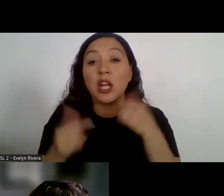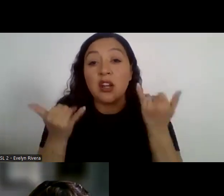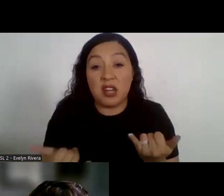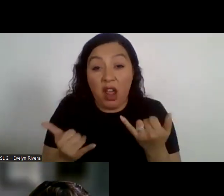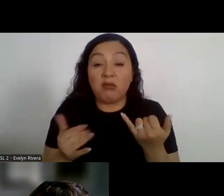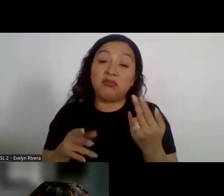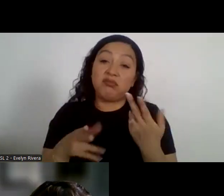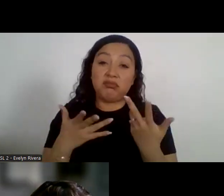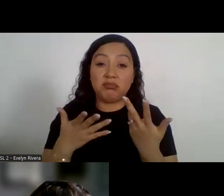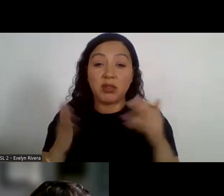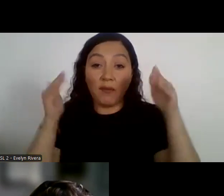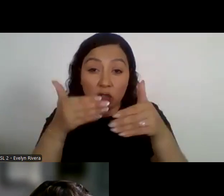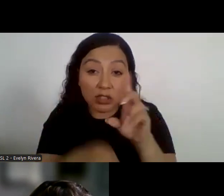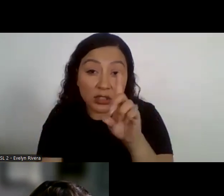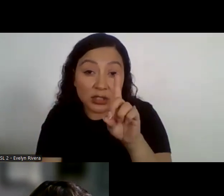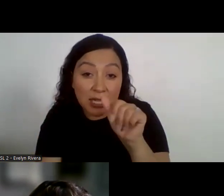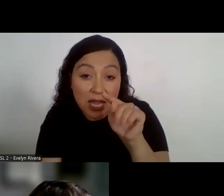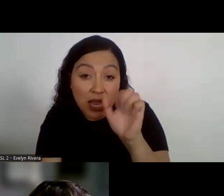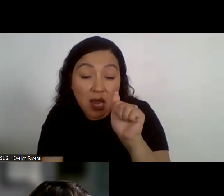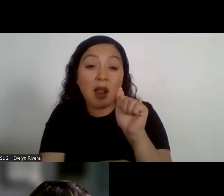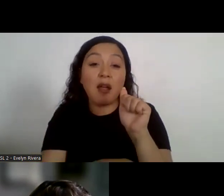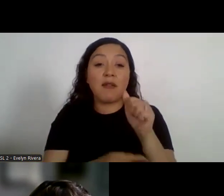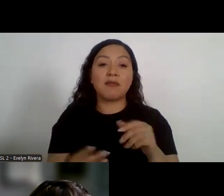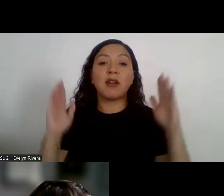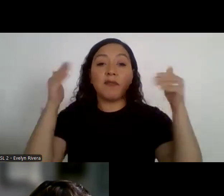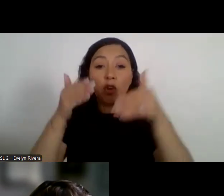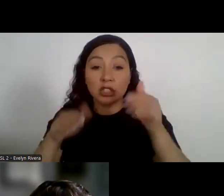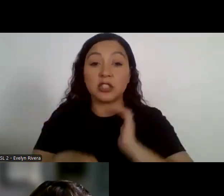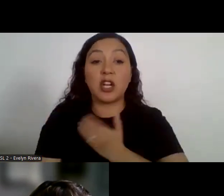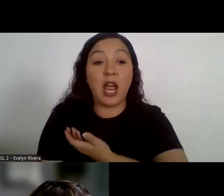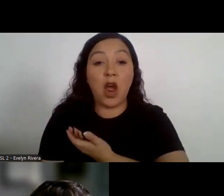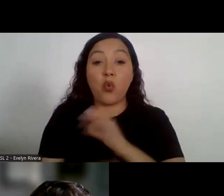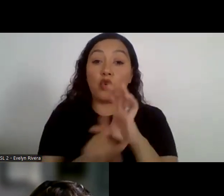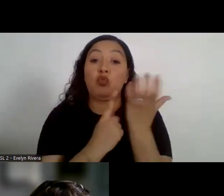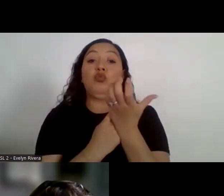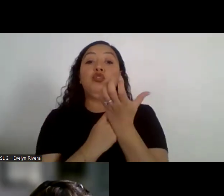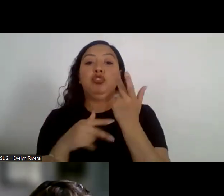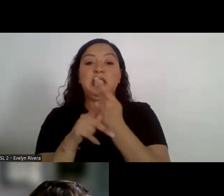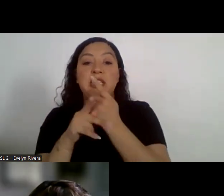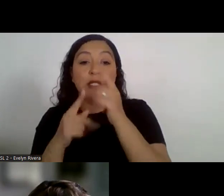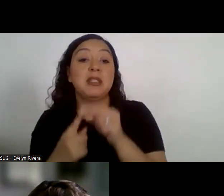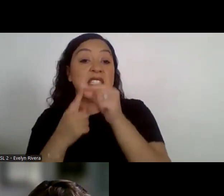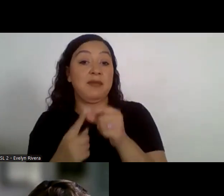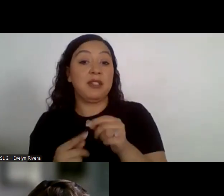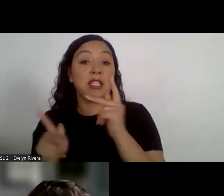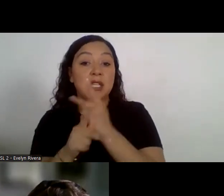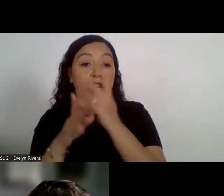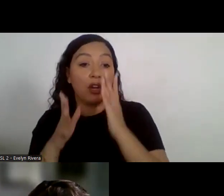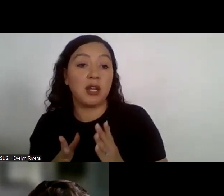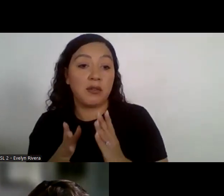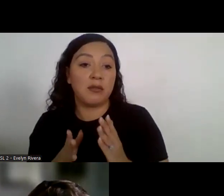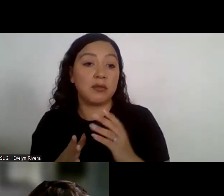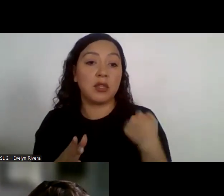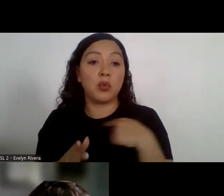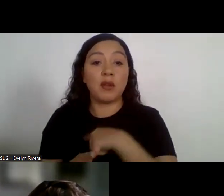how culture is coming up, both from the perspective of caregivers and how, I think what we've heard so far and what